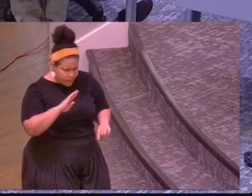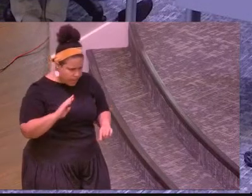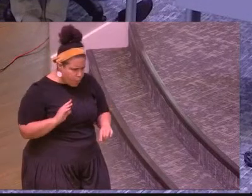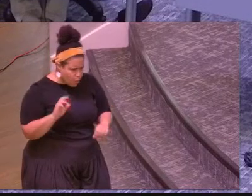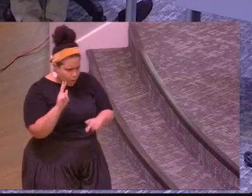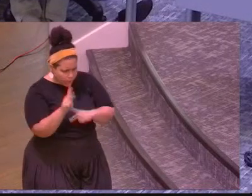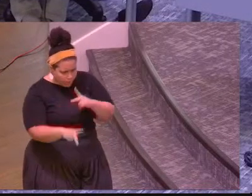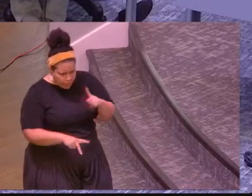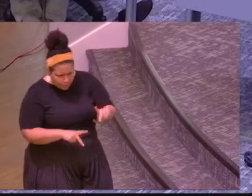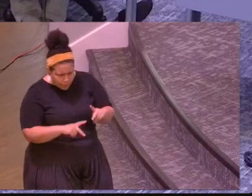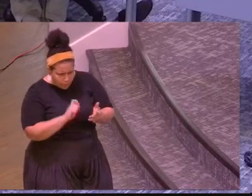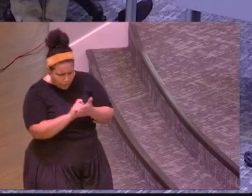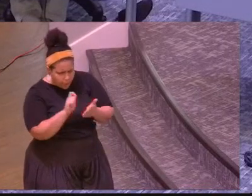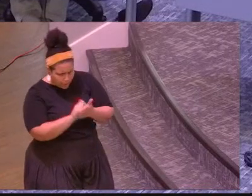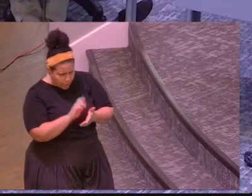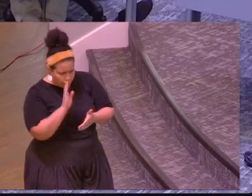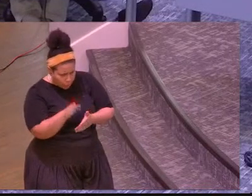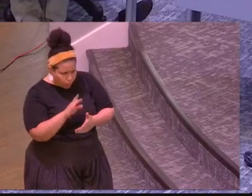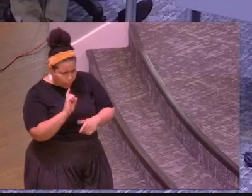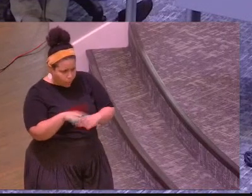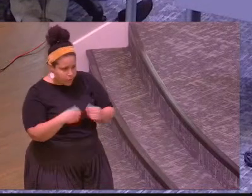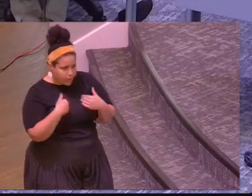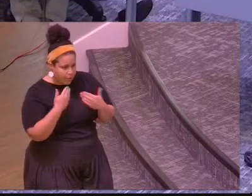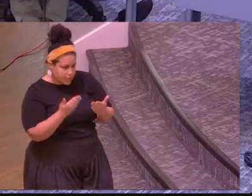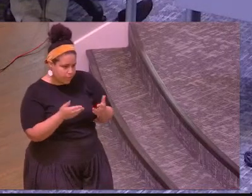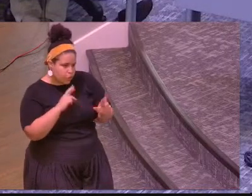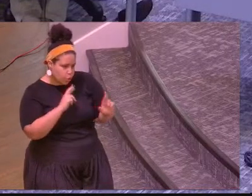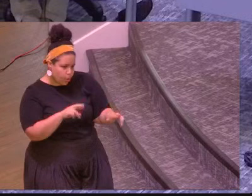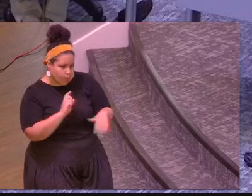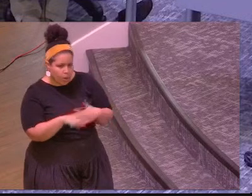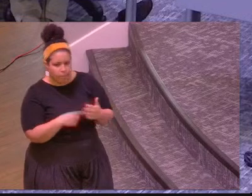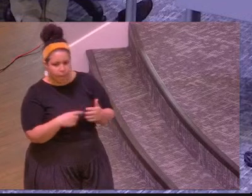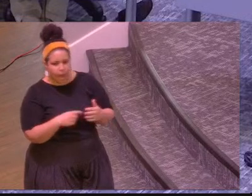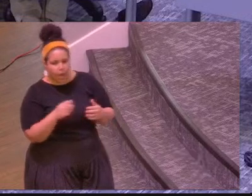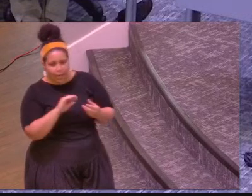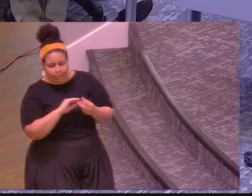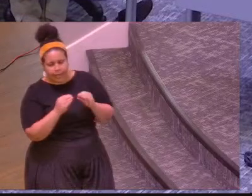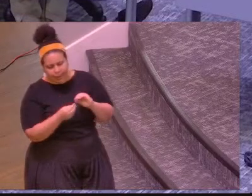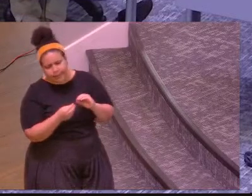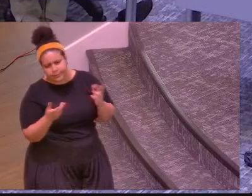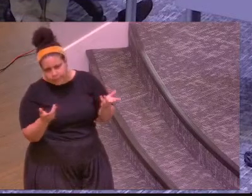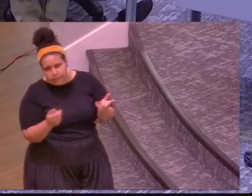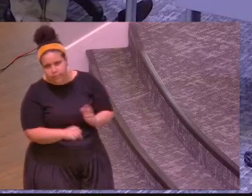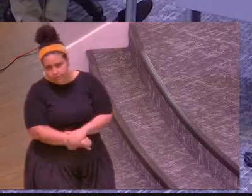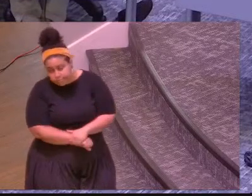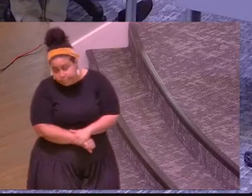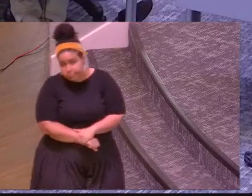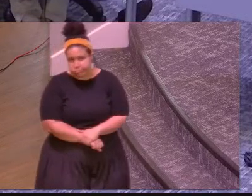write that up once we have something to report about the retreat and the dates.